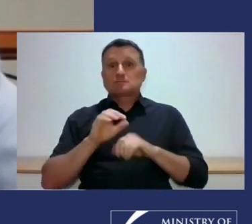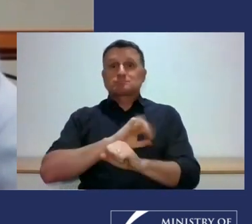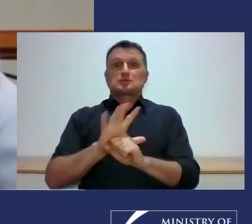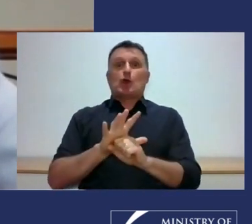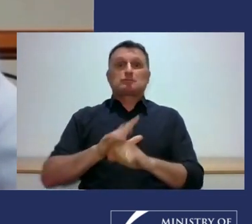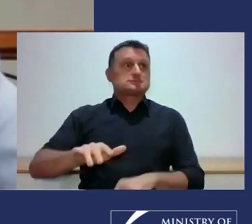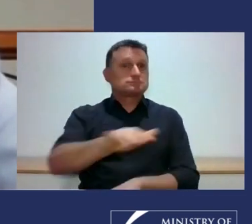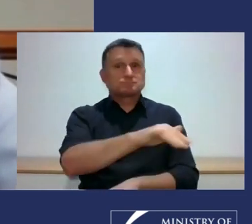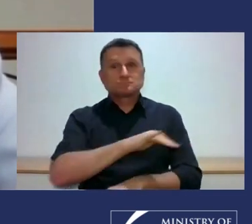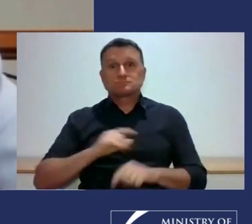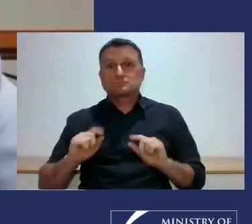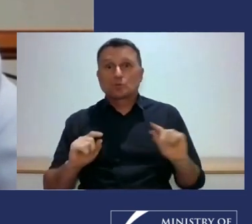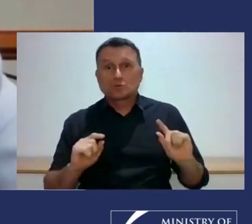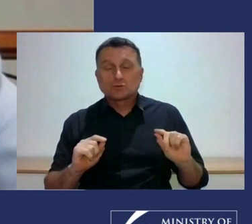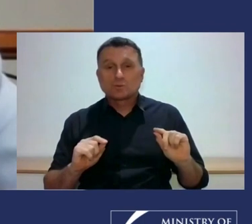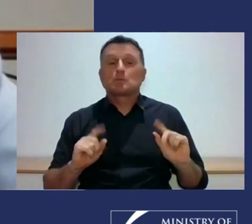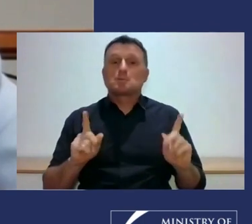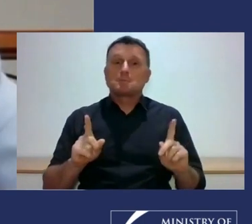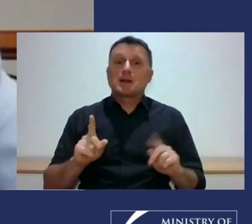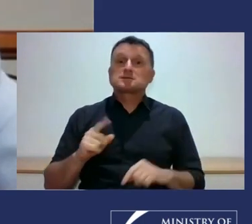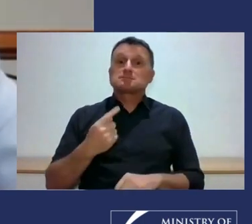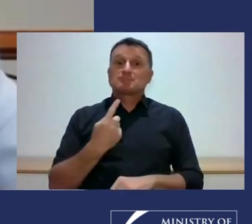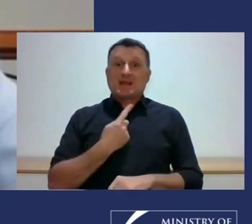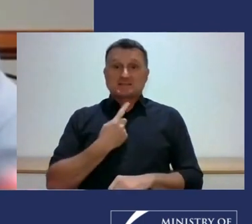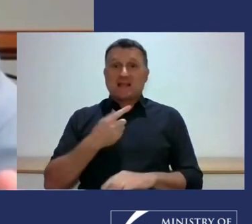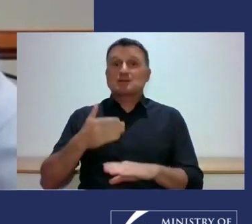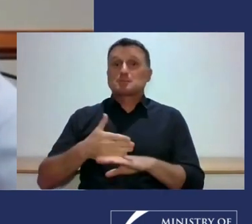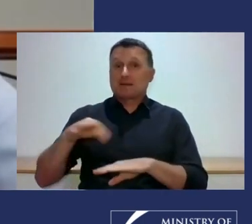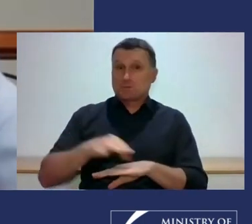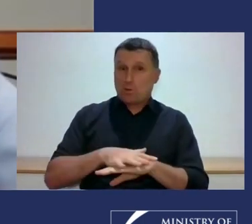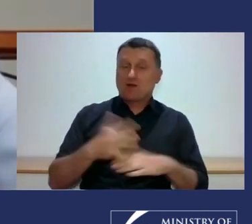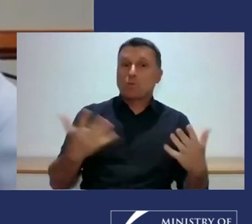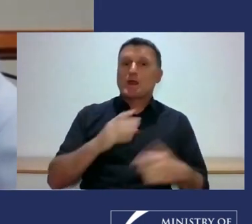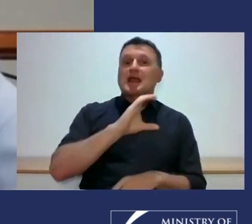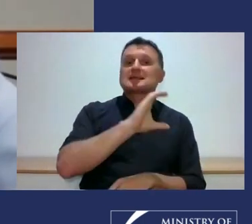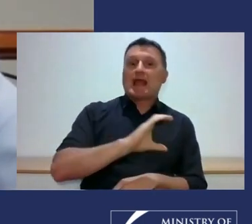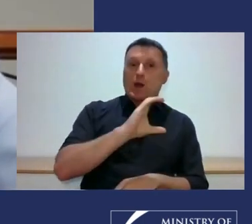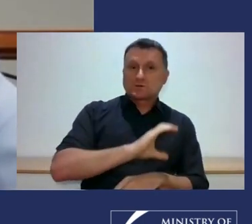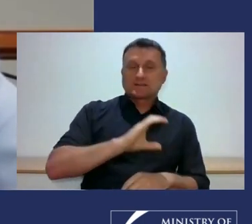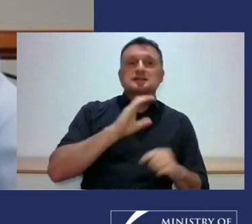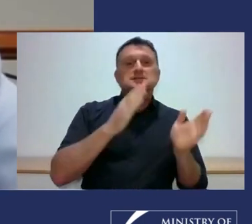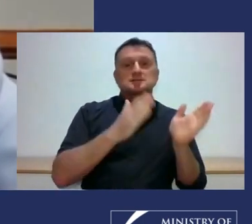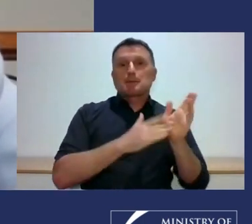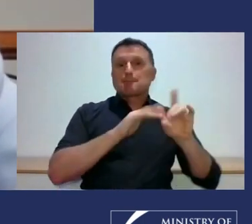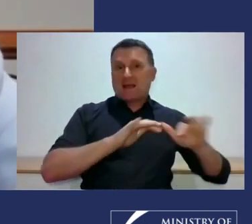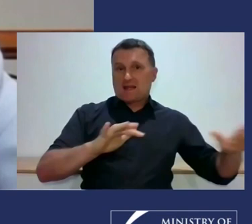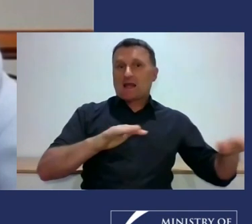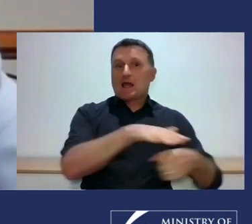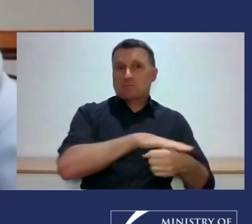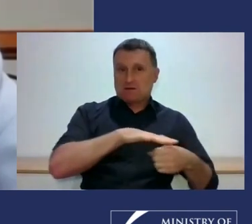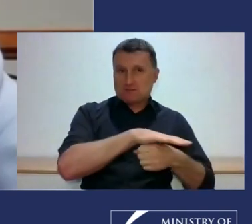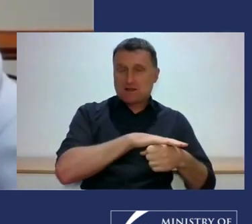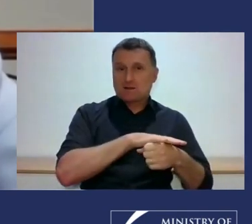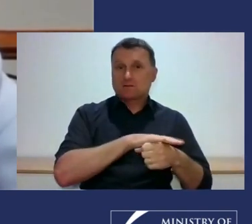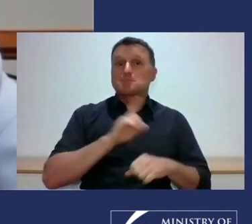thing that we try to, and as the midwives, like we've tried to really do at counties in our community and at our hospital, is really remember this is actually a